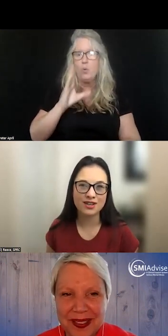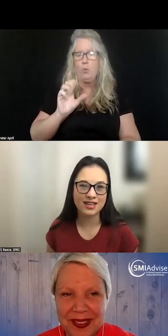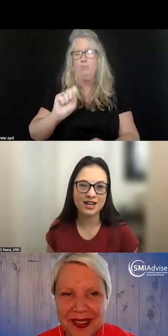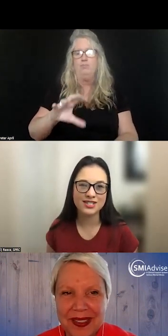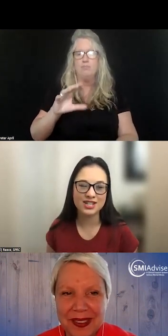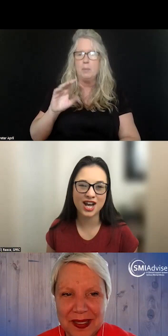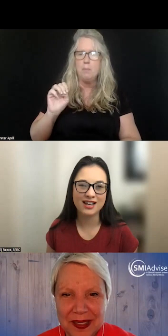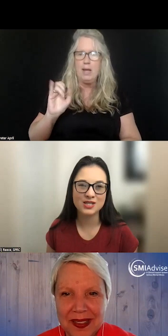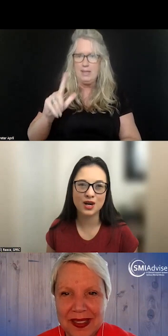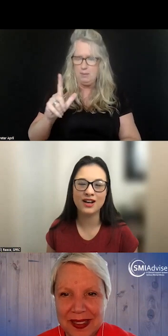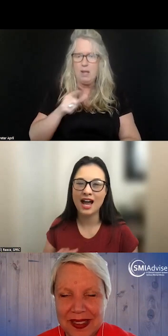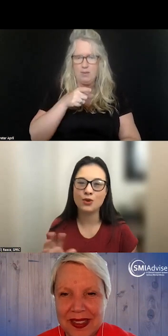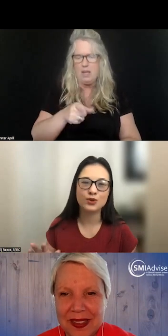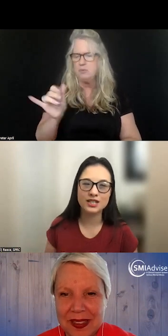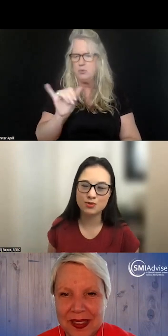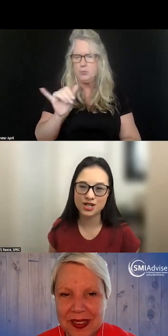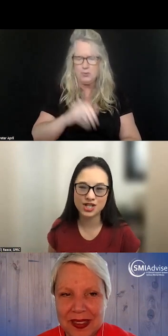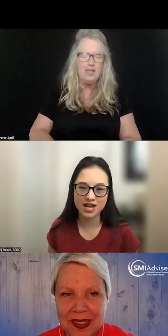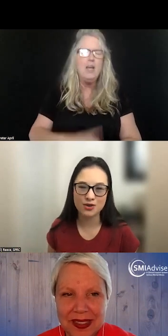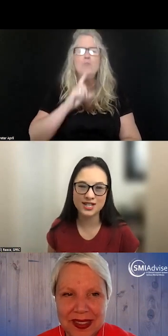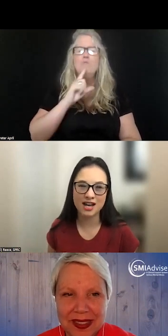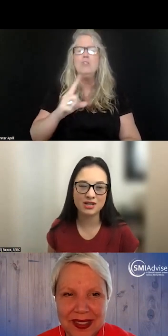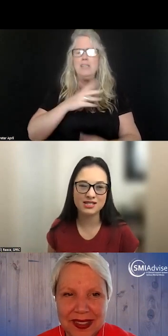and everything else in the chat as well. I really